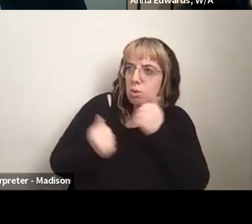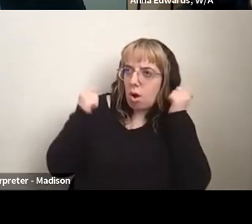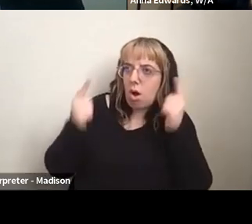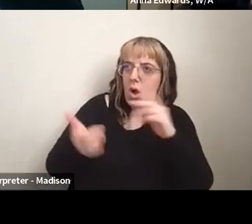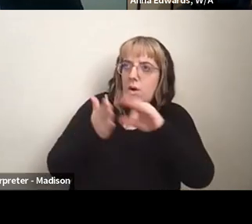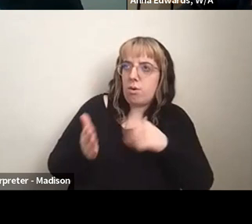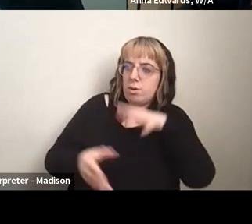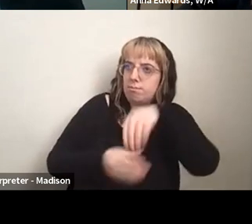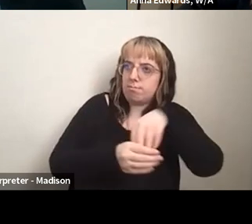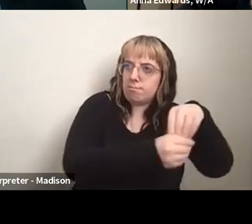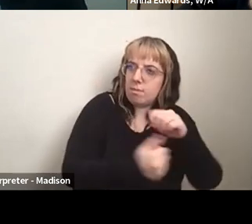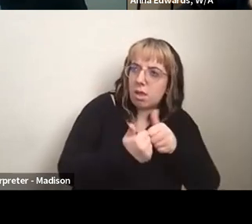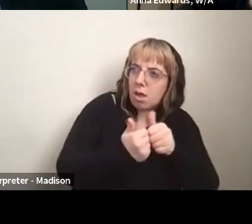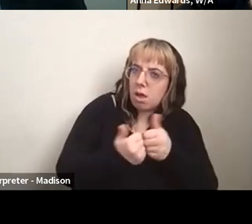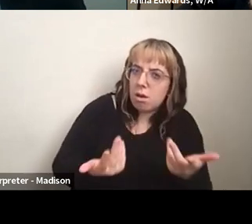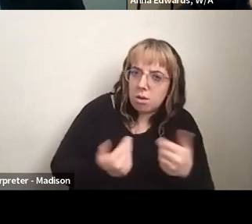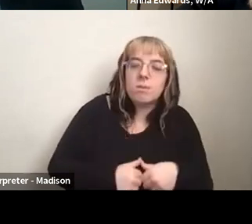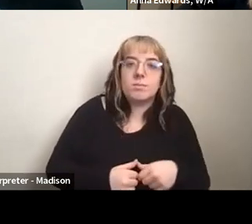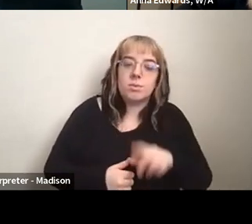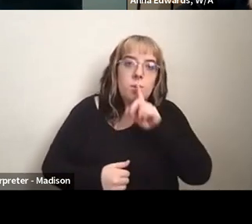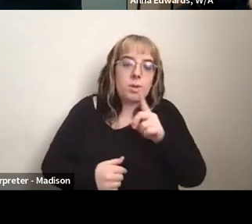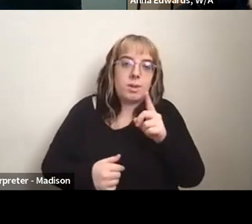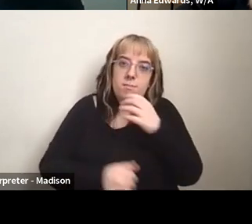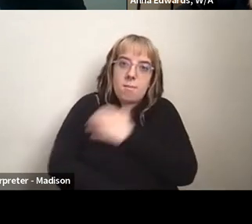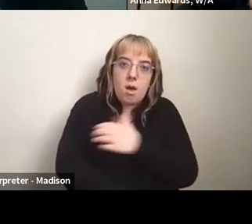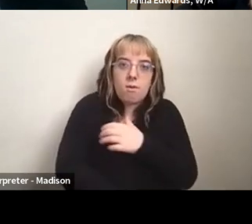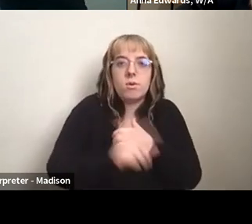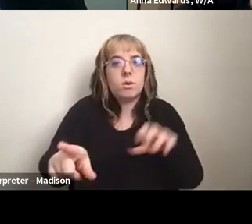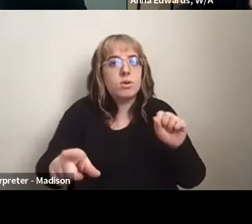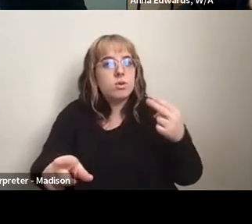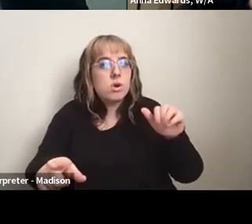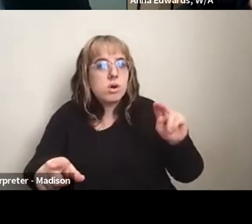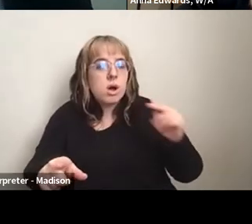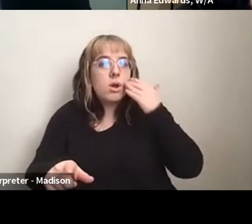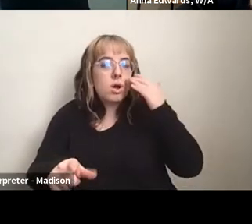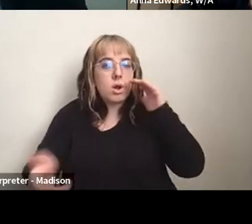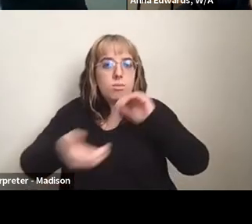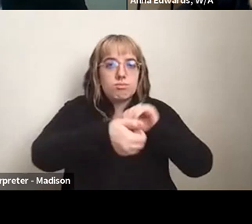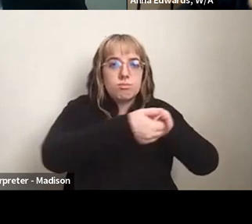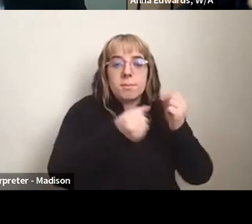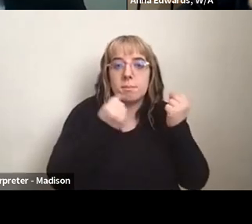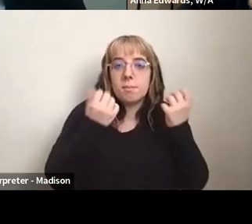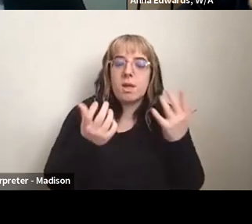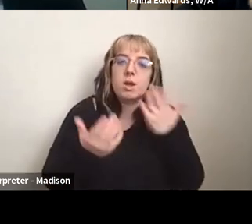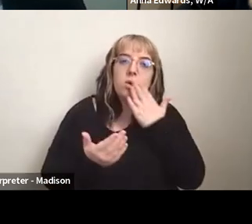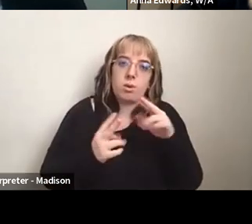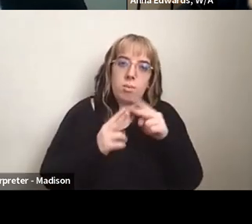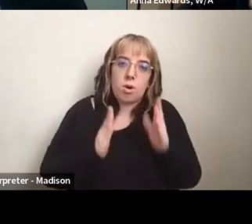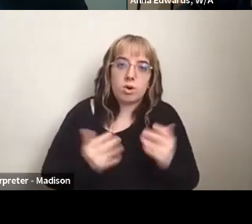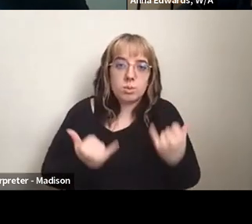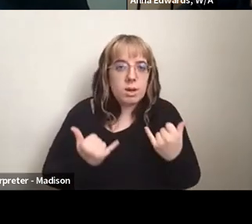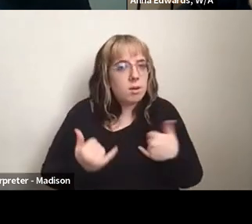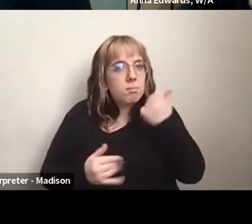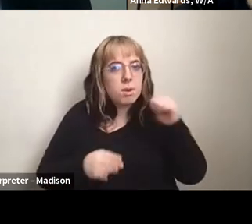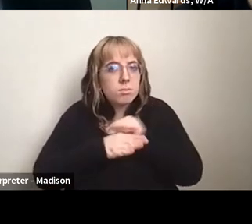is such a powerful signal. Sean, what do you think? I know you're working with a lot of really great partners right now. What are the best